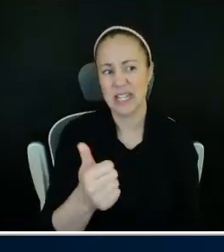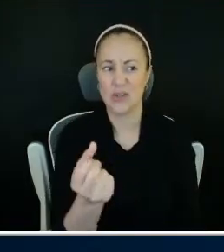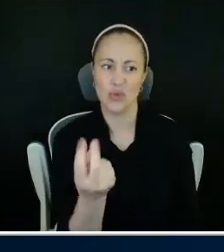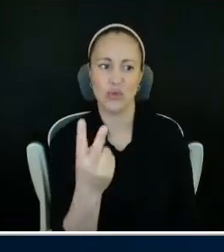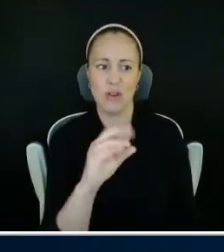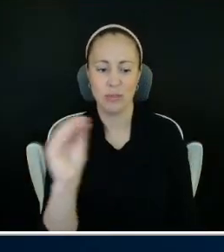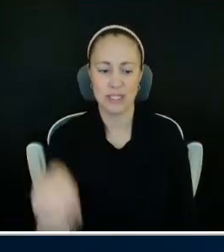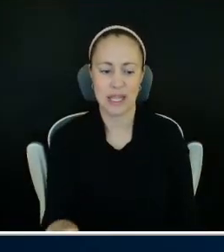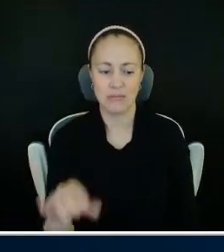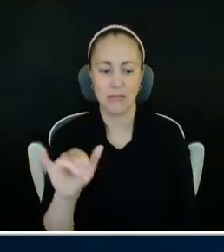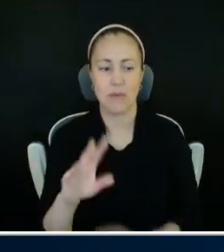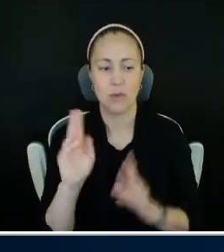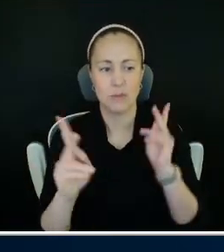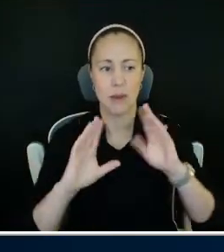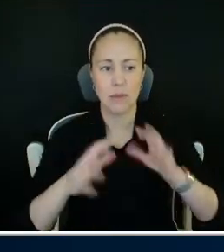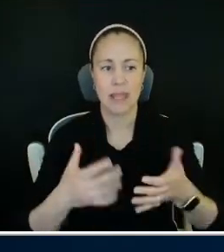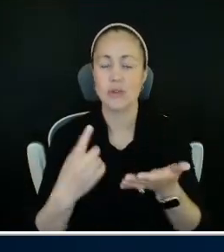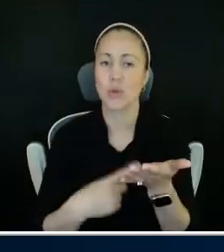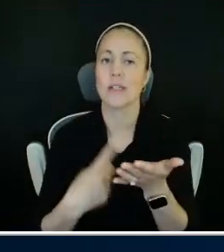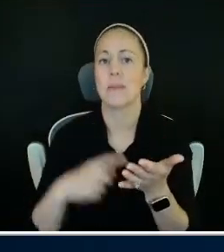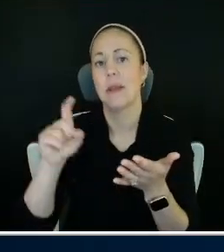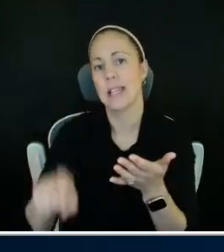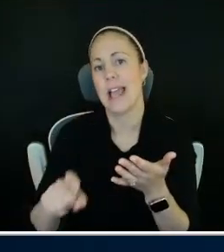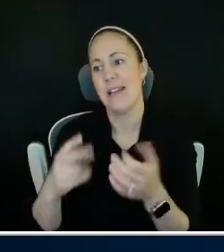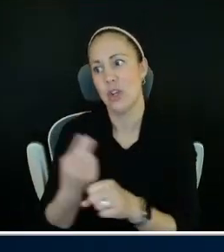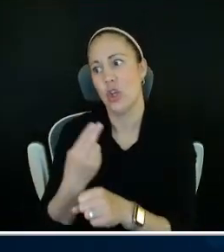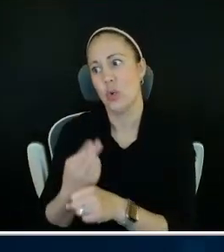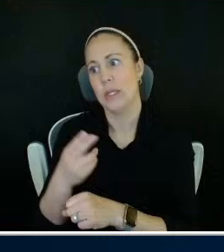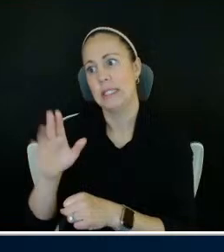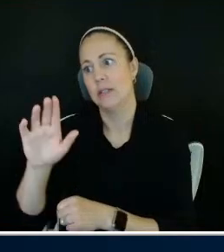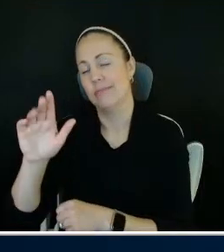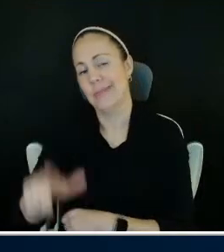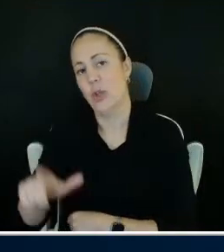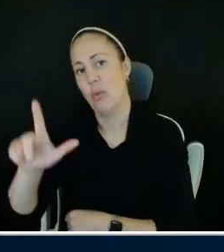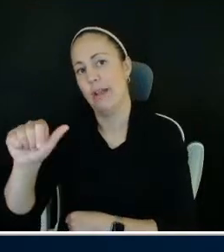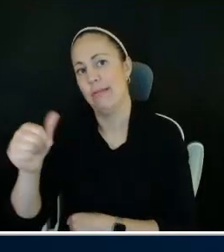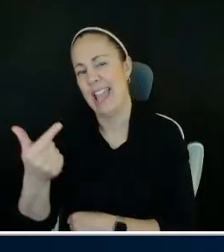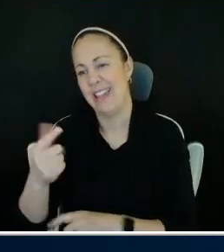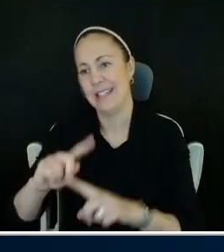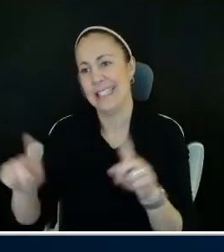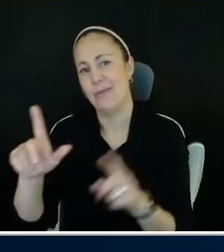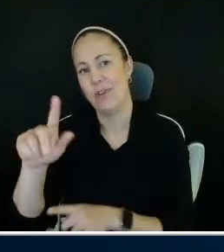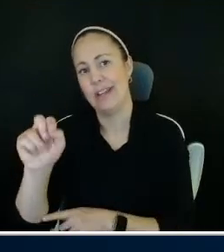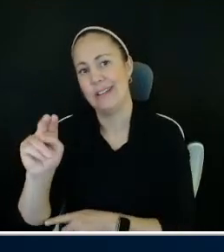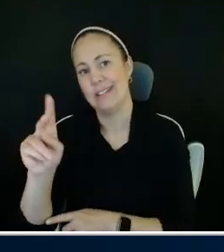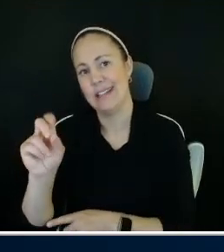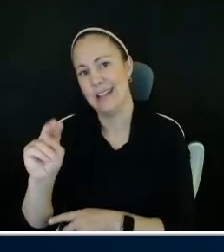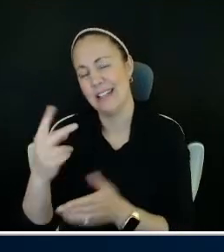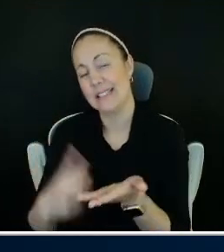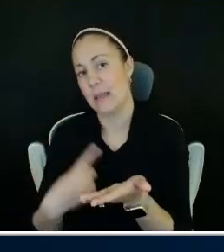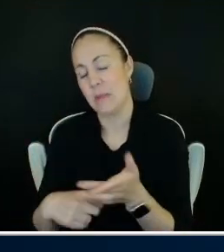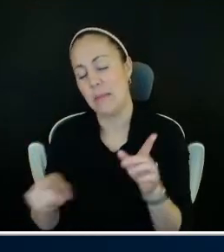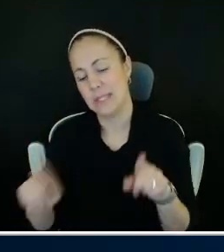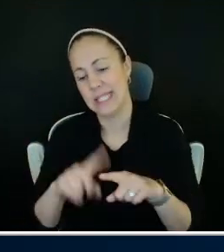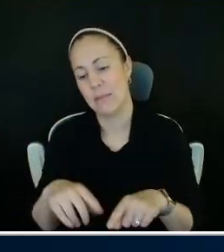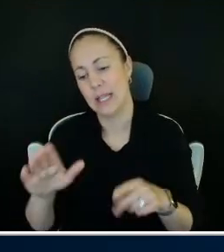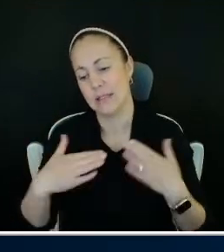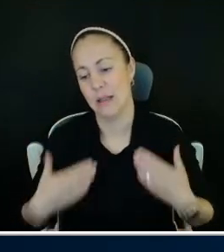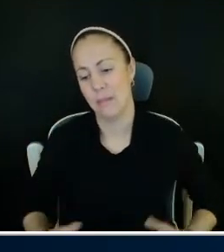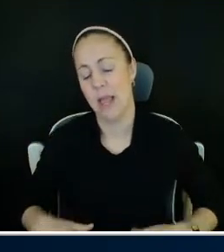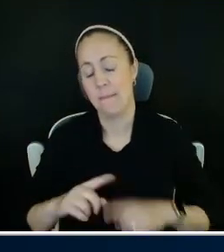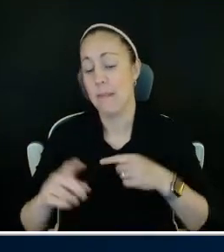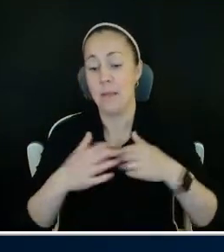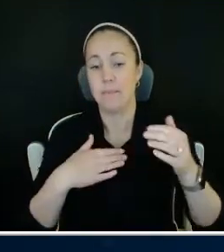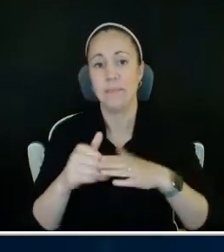population. So sometimes I have to take the graft from their lower leg, their hamstring tendons, and then shape it and position it and